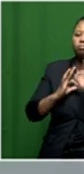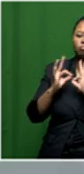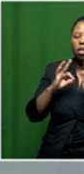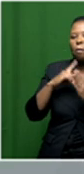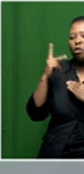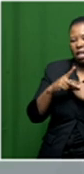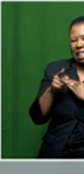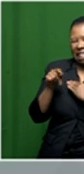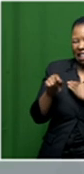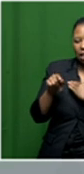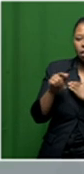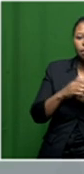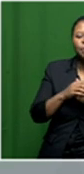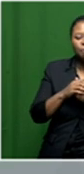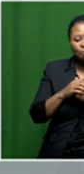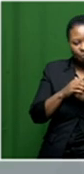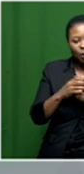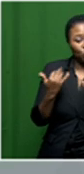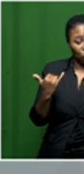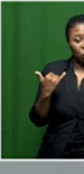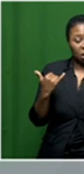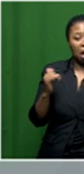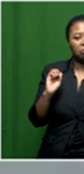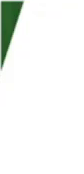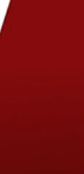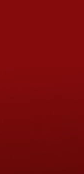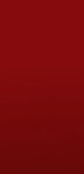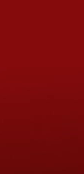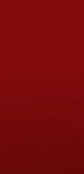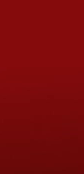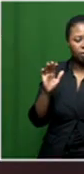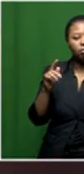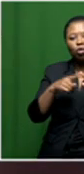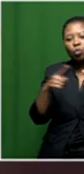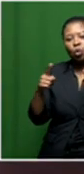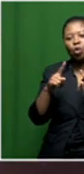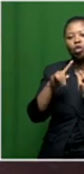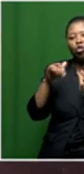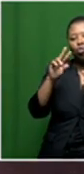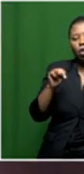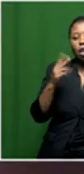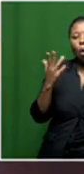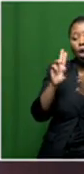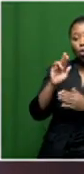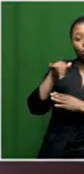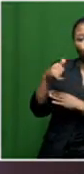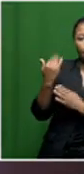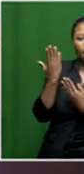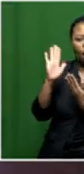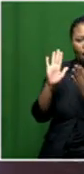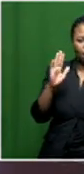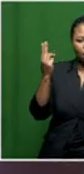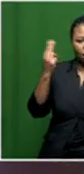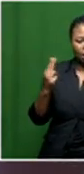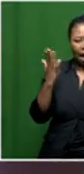that is set to open from today and will run until the 3rd of June at the UJ Art Gallery. Anelisa, good